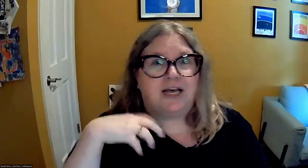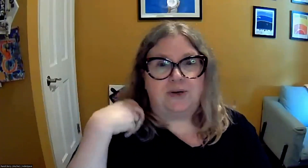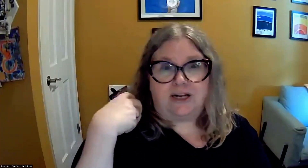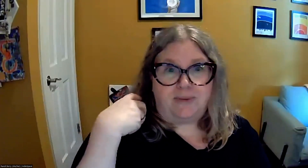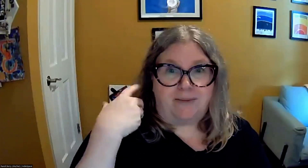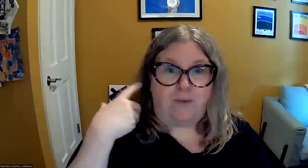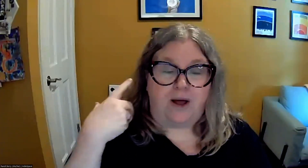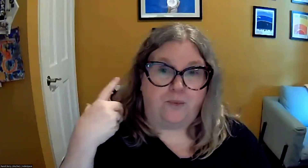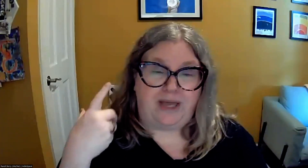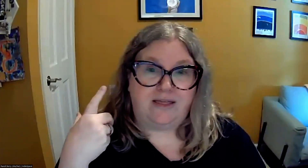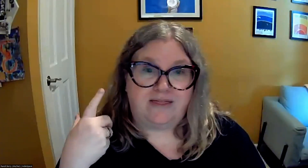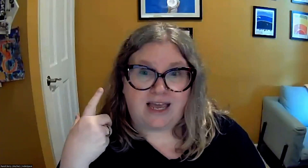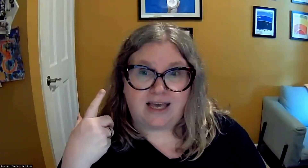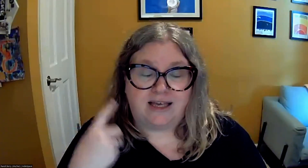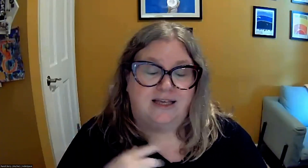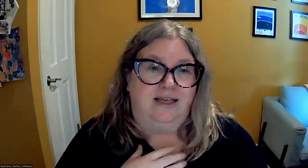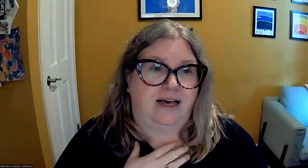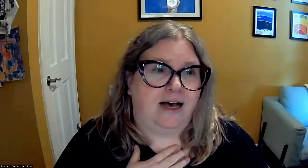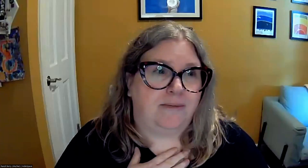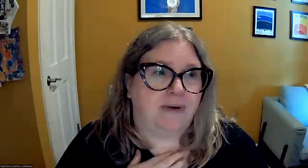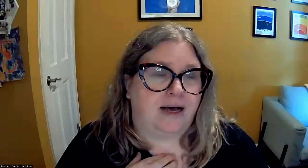I want to tell you a little bit about what we think,